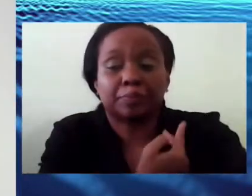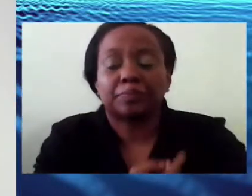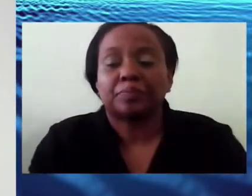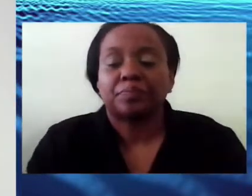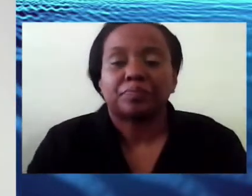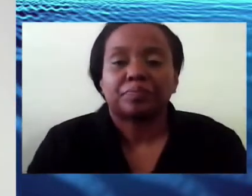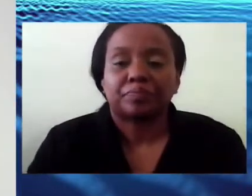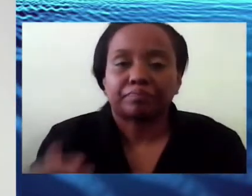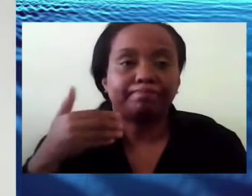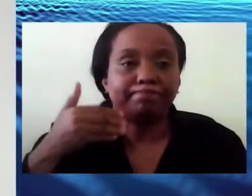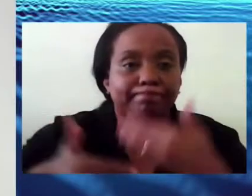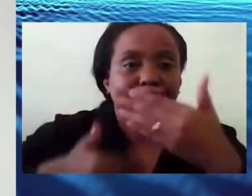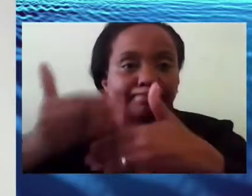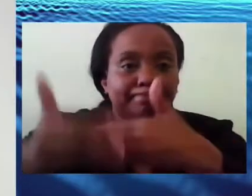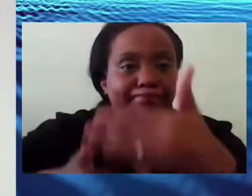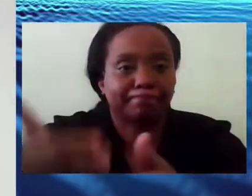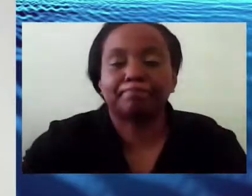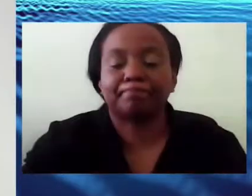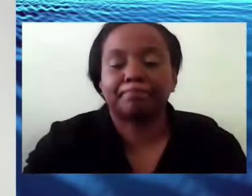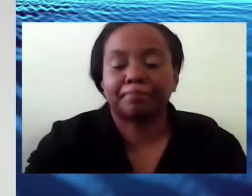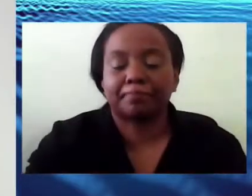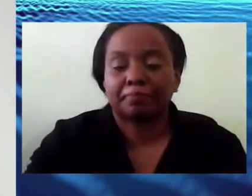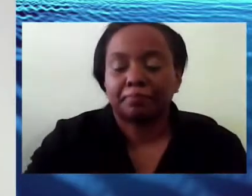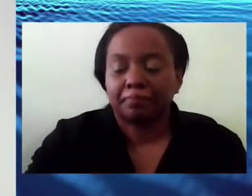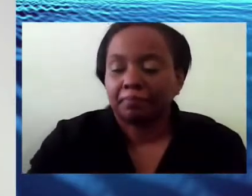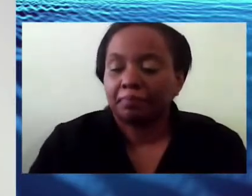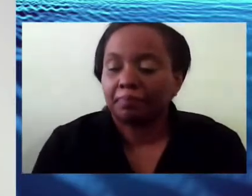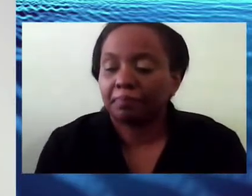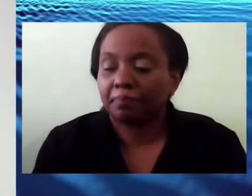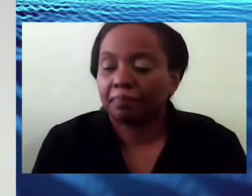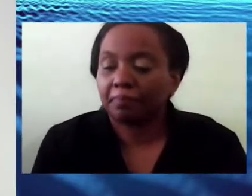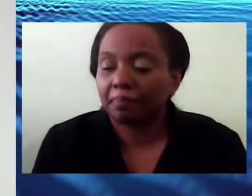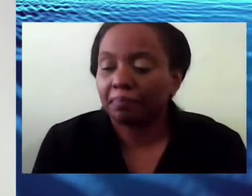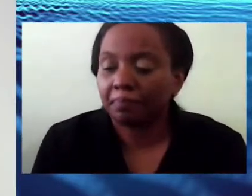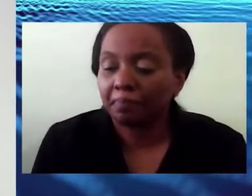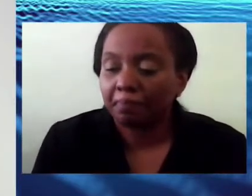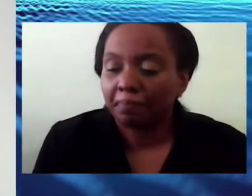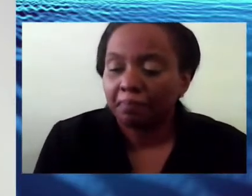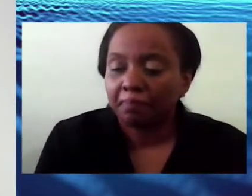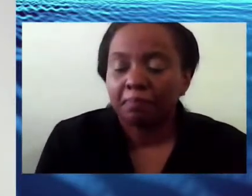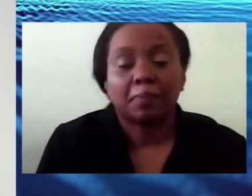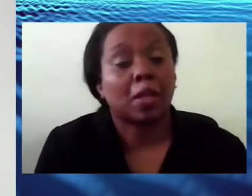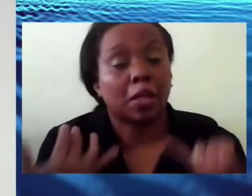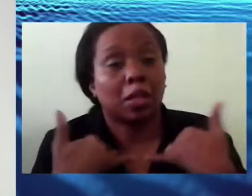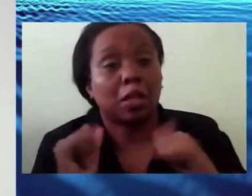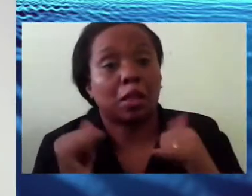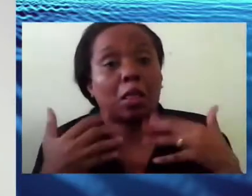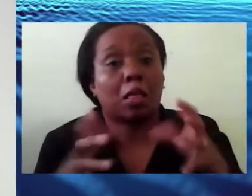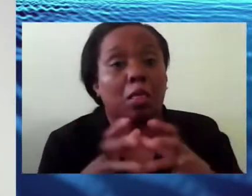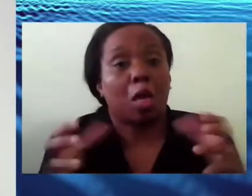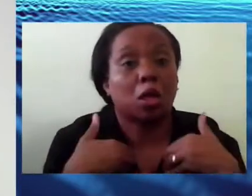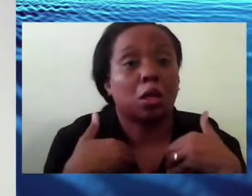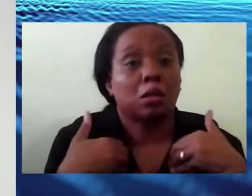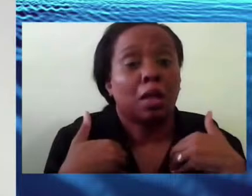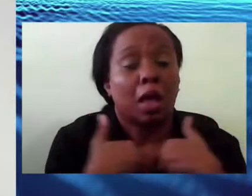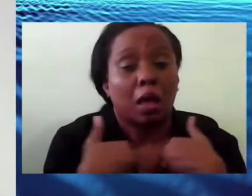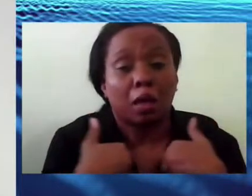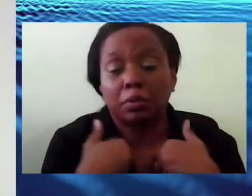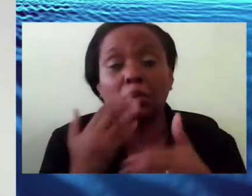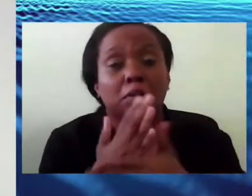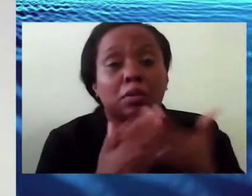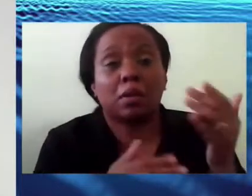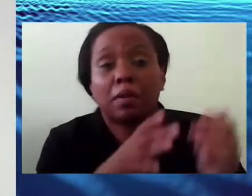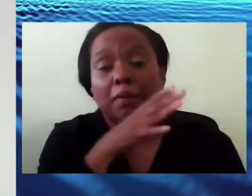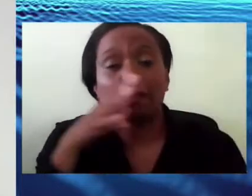as time goes on. There are still sheep out there. There's still cattle out there in the pastures. I understand that some farmers may